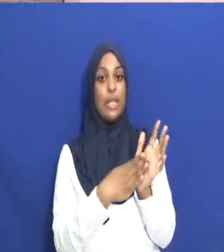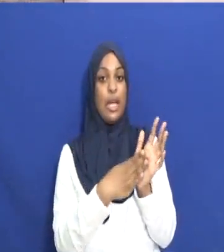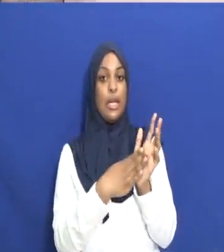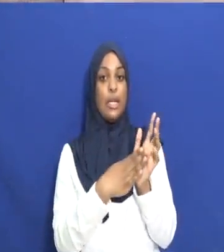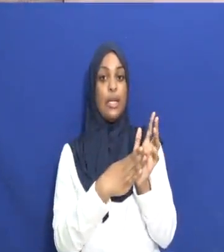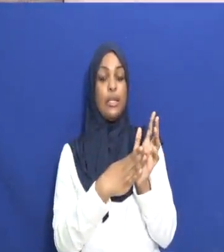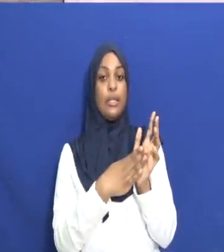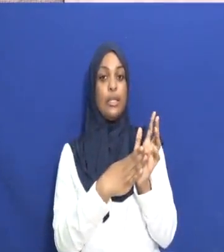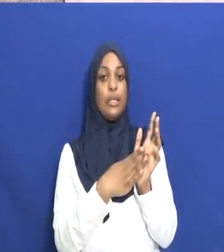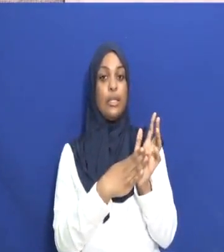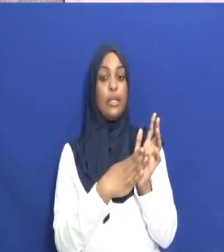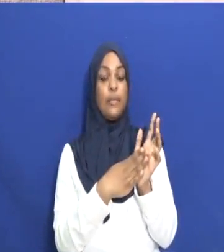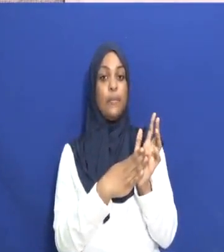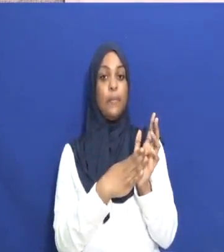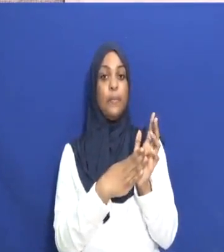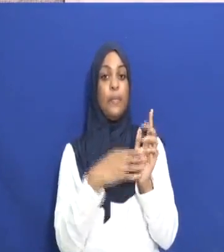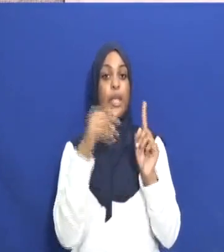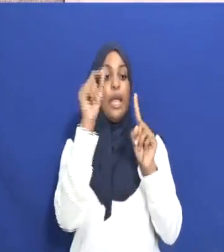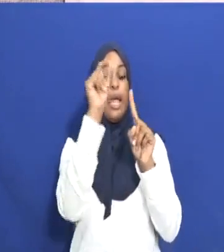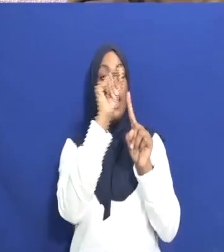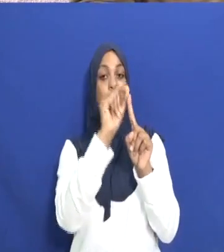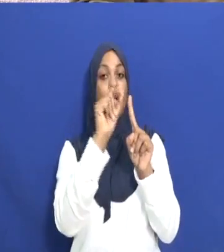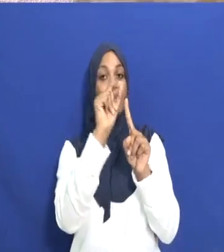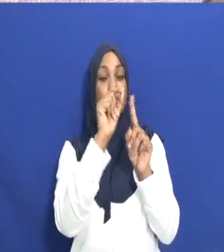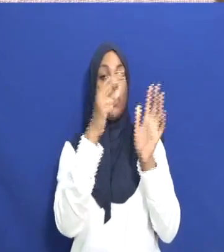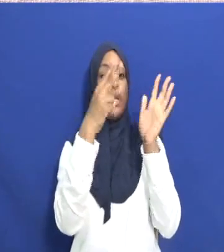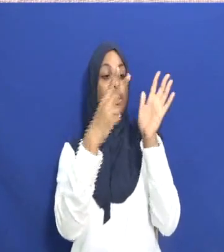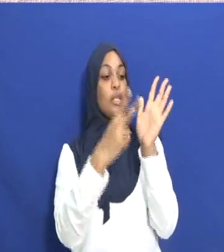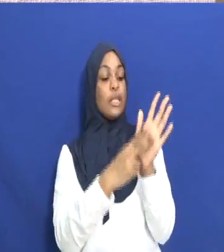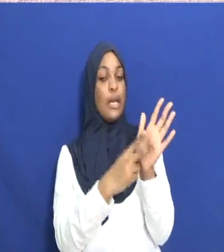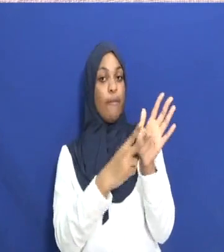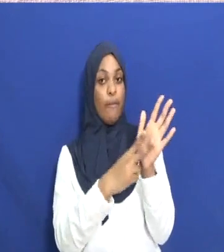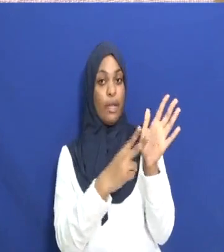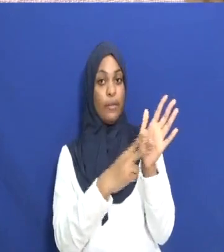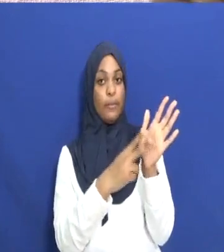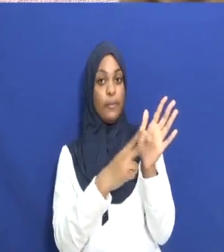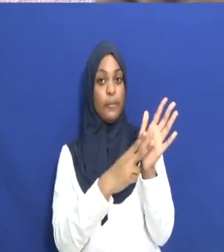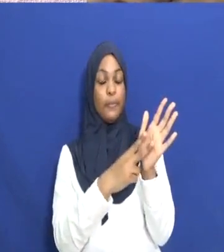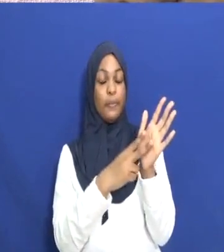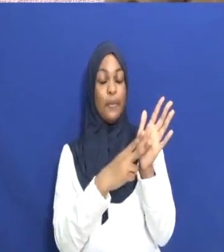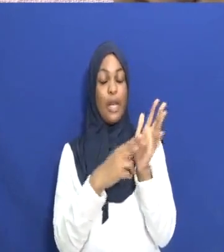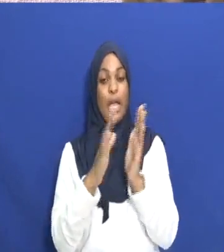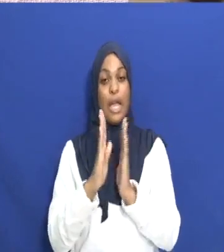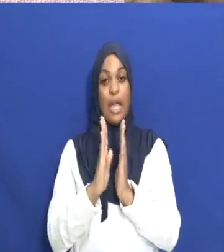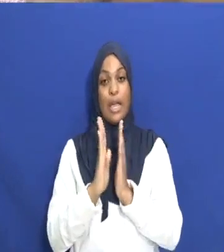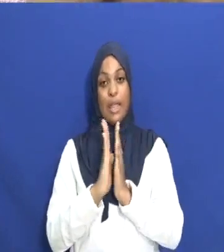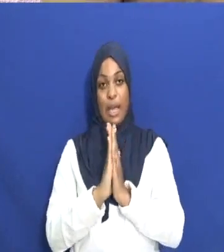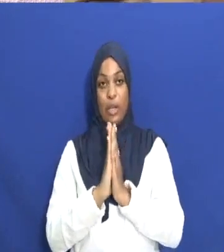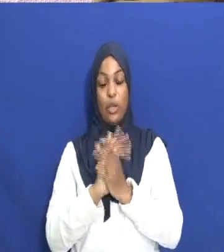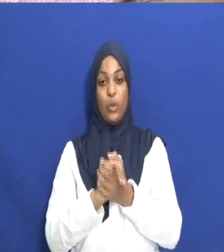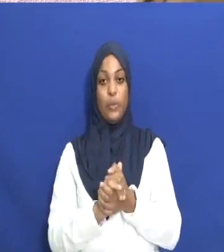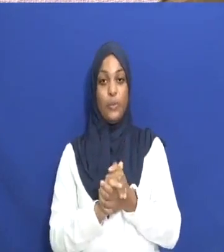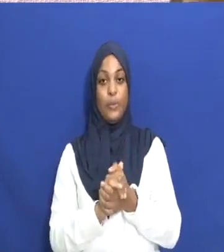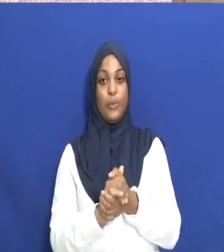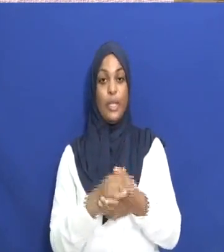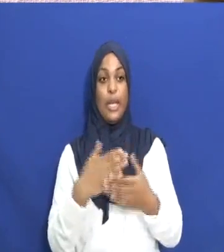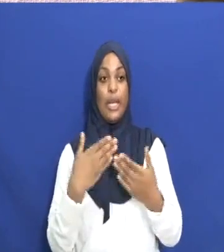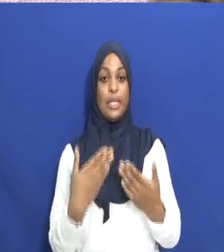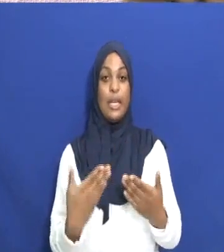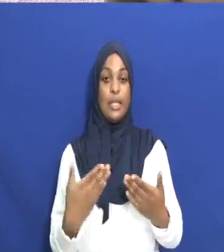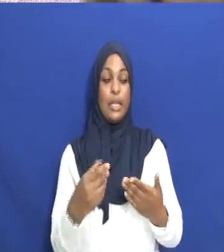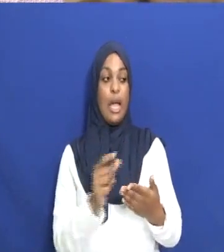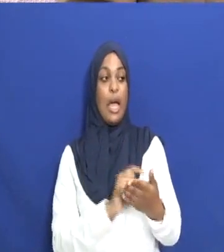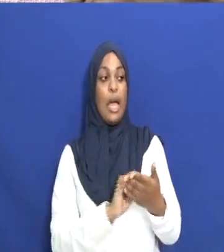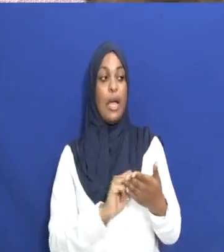9 exponent 7. Okay, well, thank you. So now you can write any